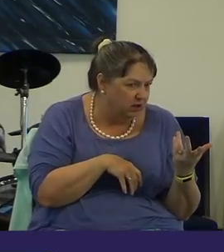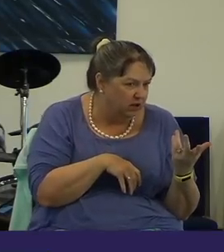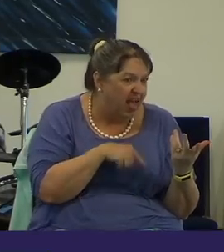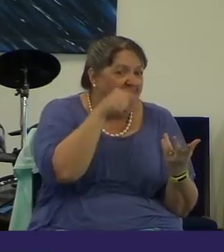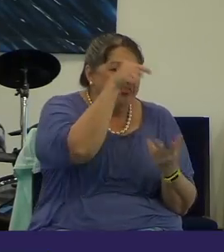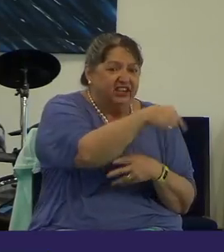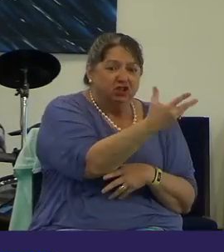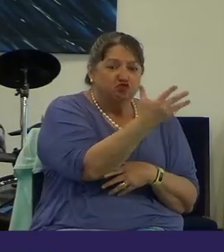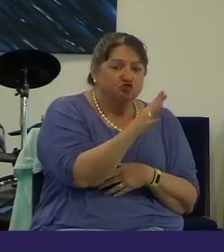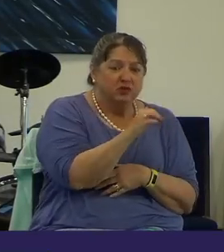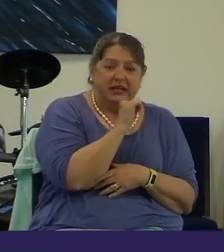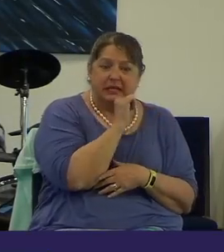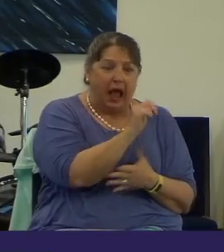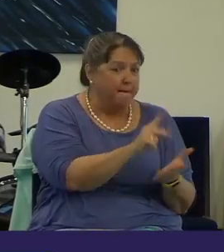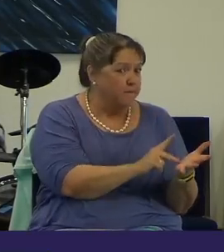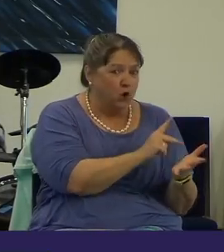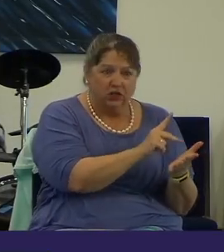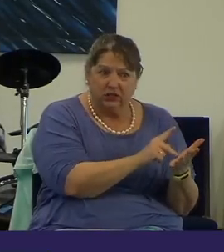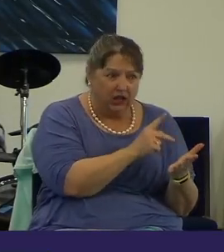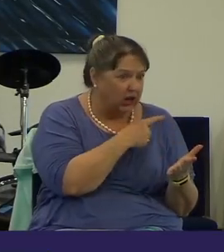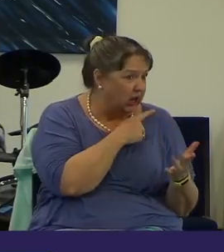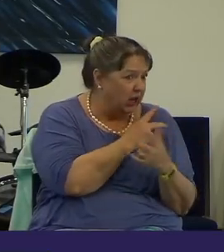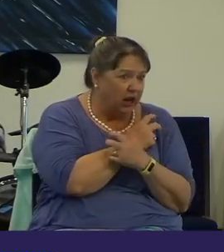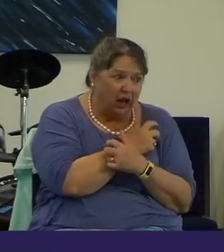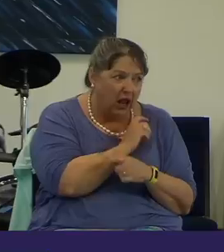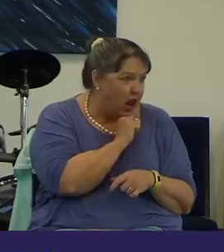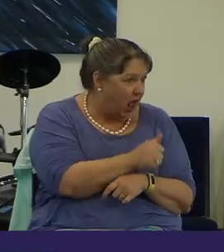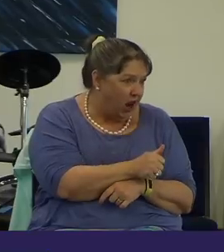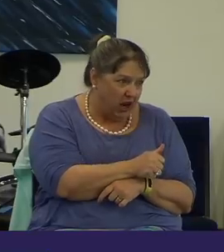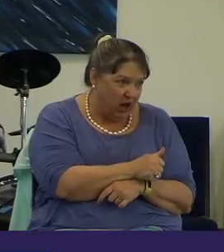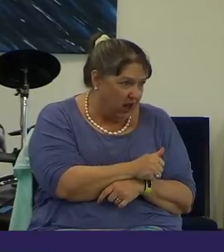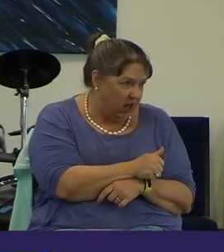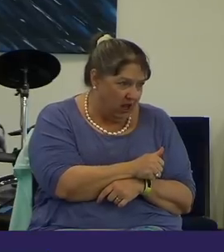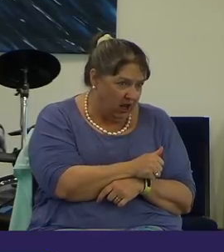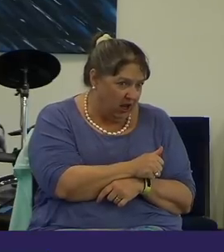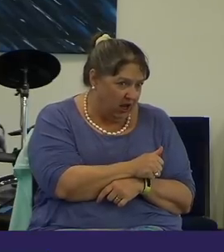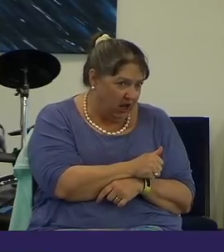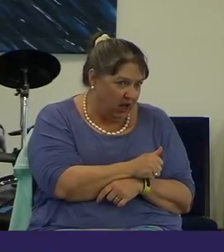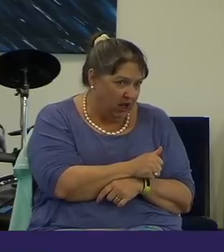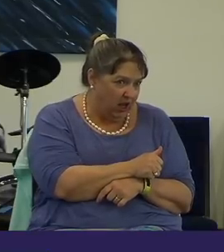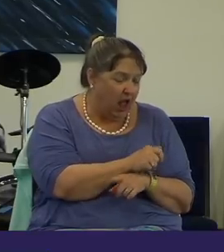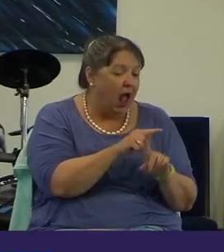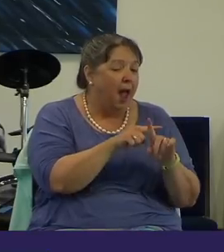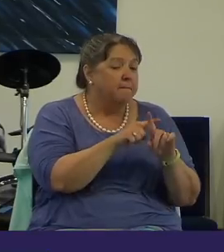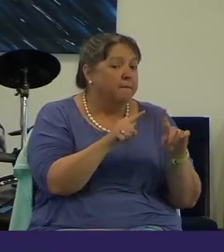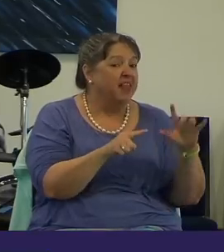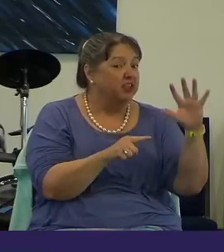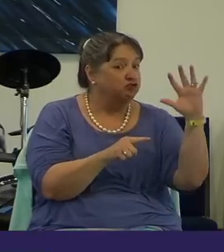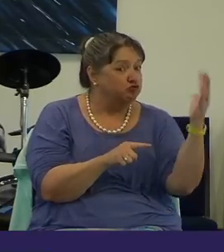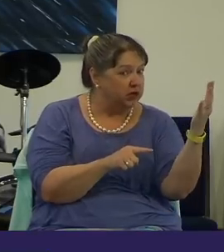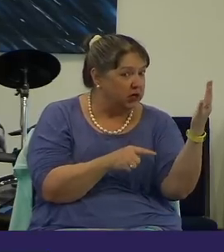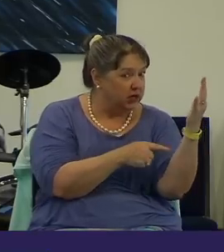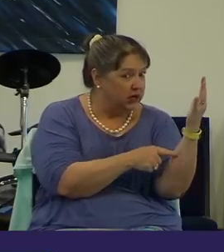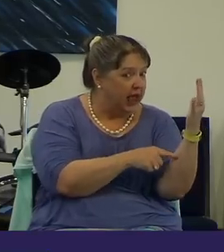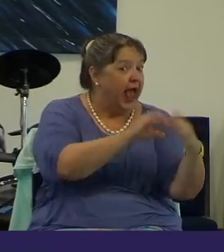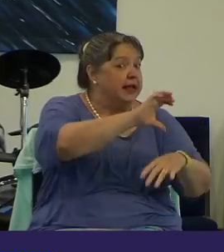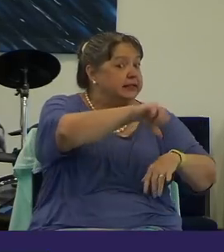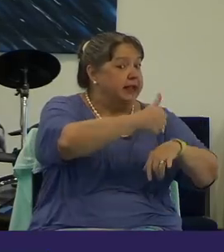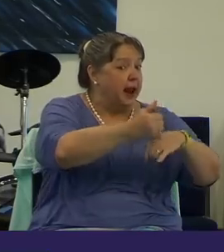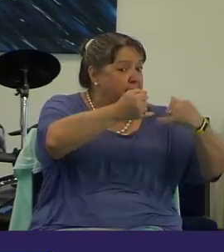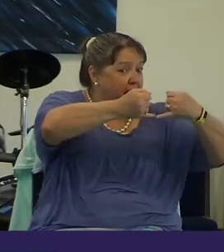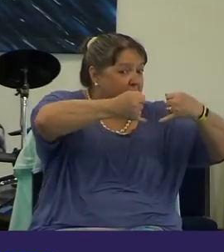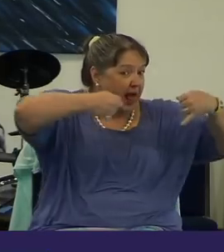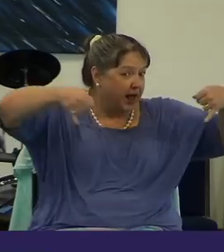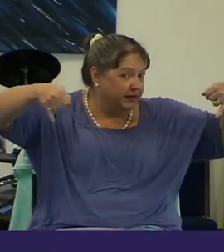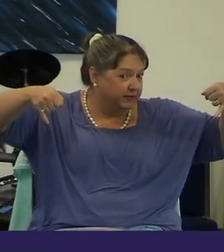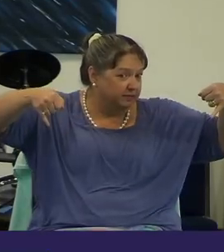didn't die when they ate of the tree, physically speaking. But there was a tree that drew a line. It drew a line. It helped them to